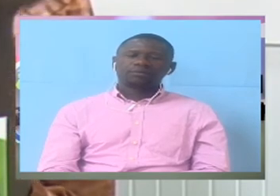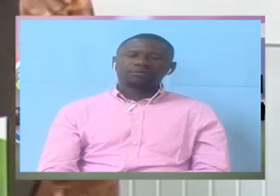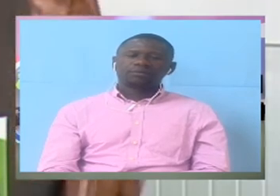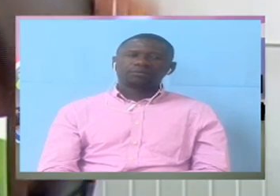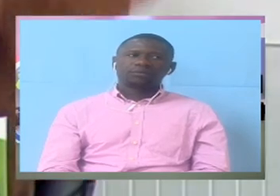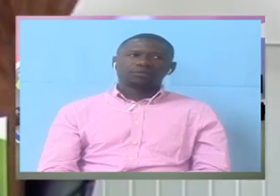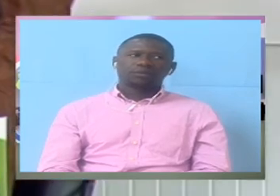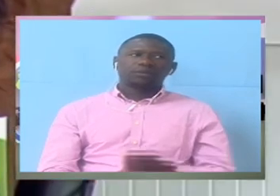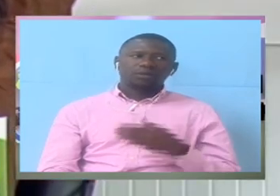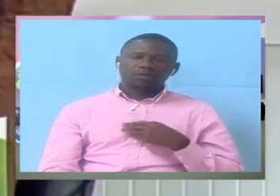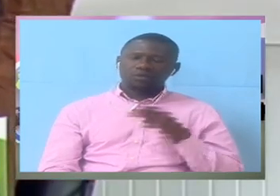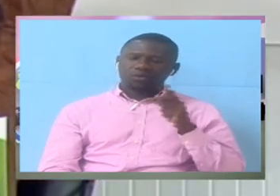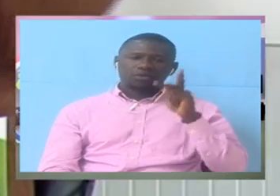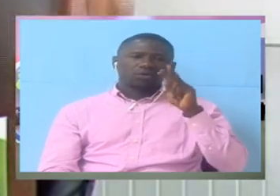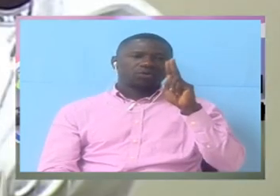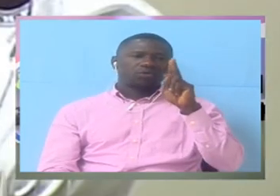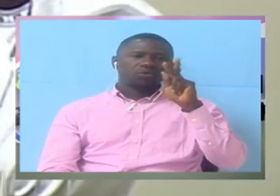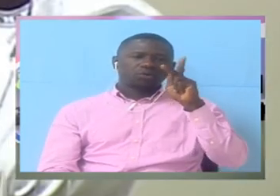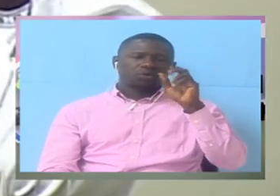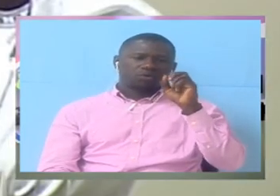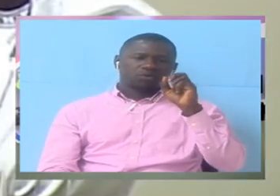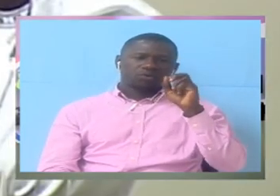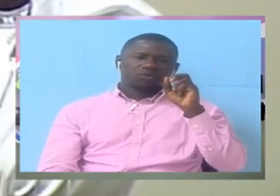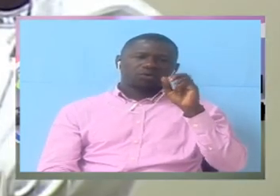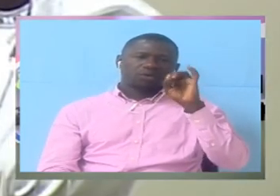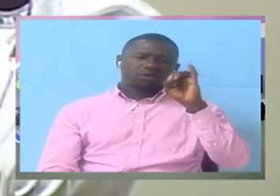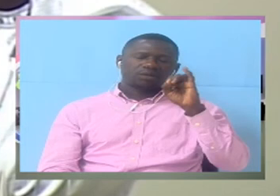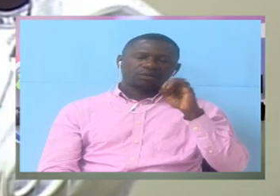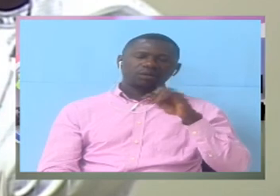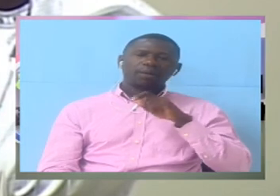he was Kuko's man.